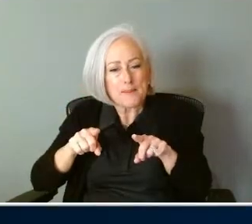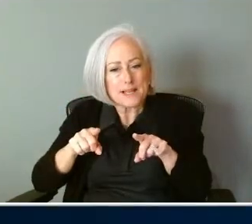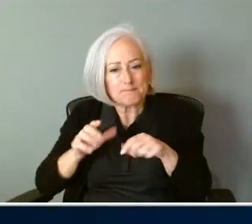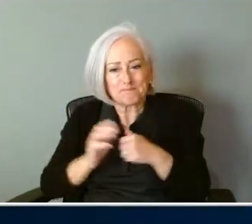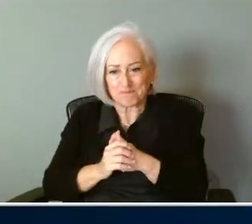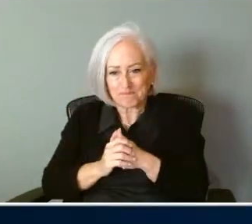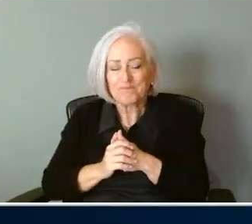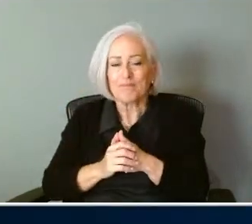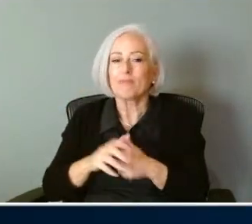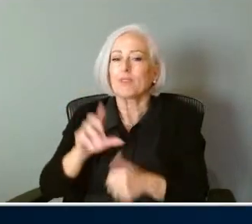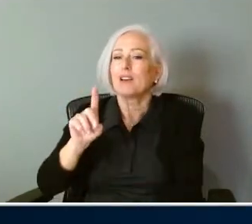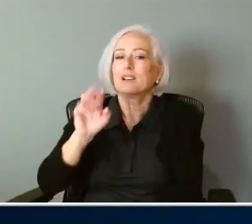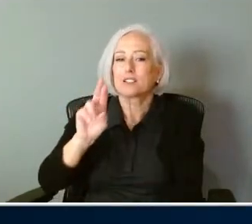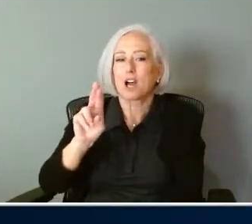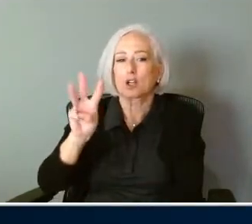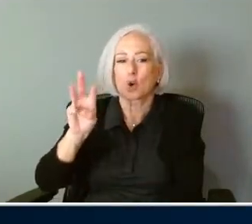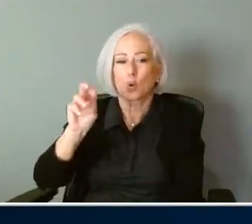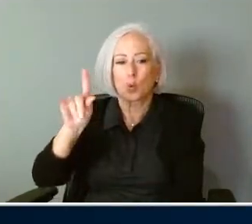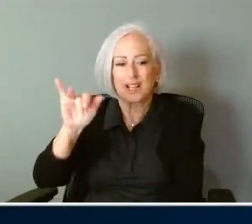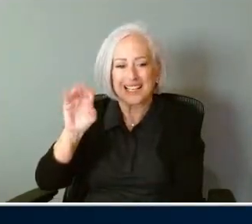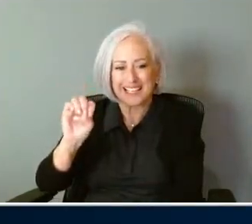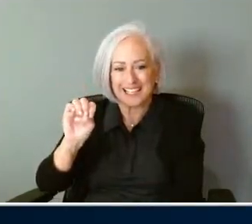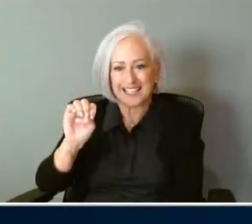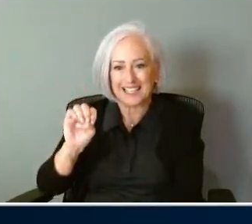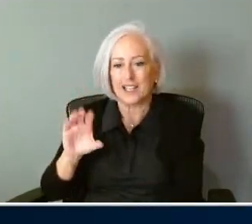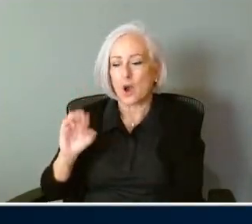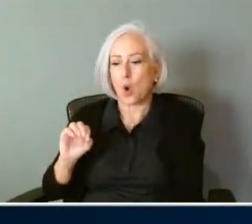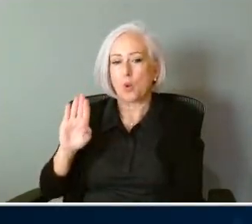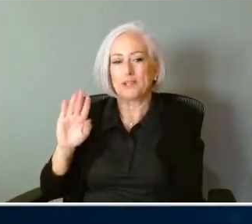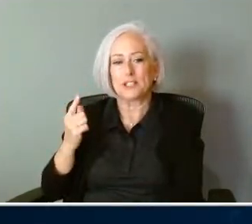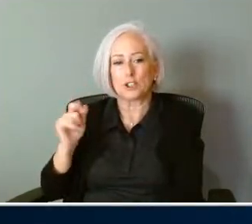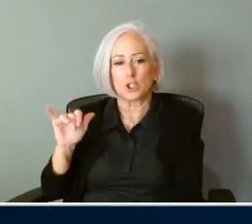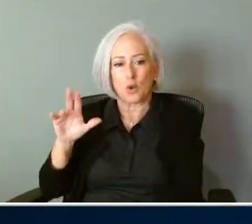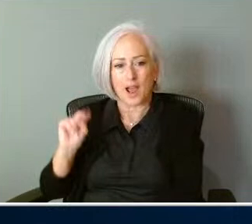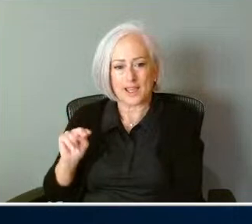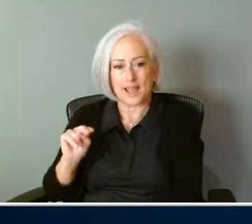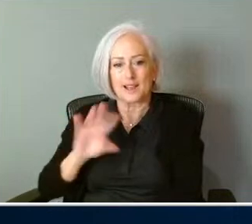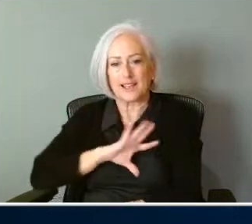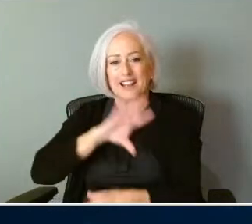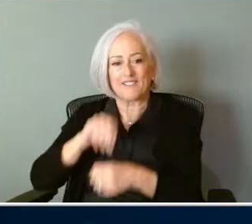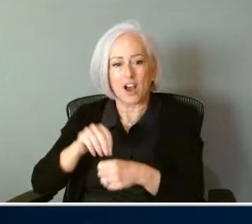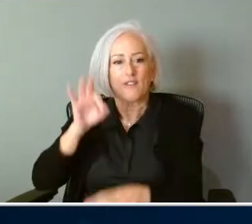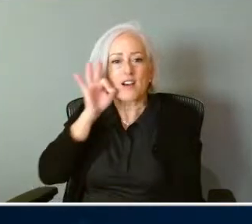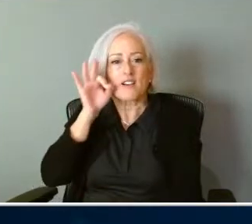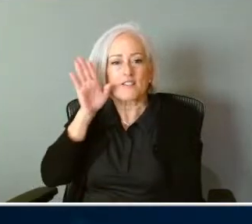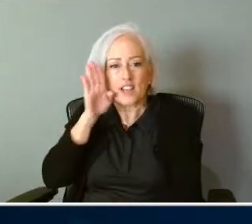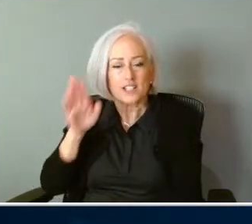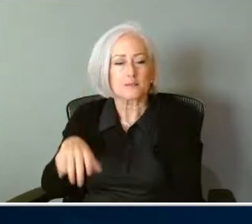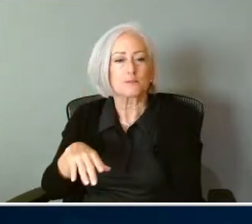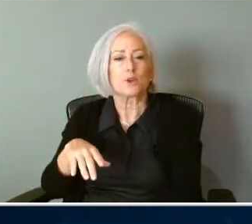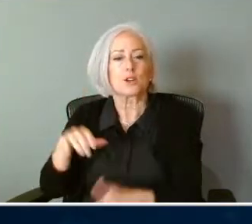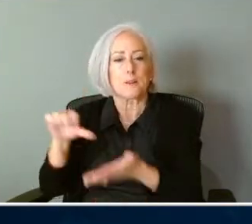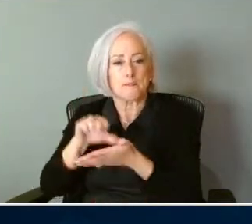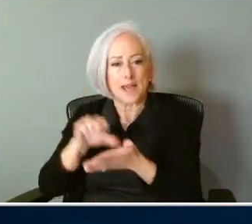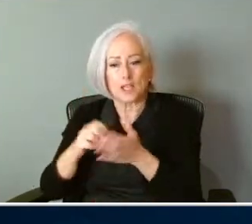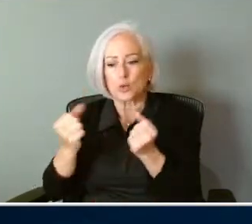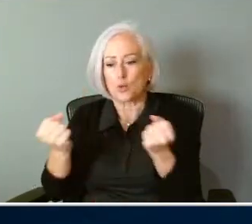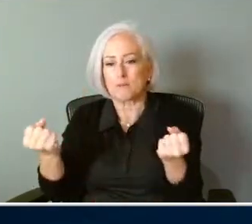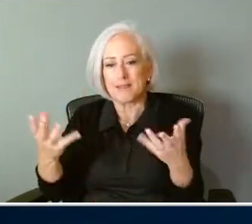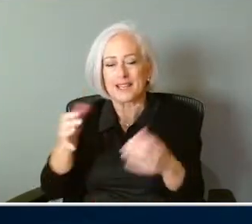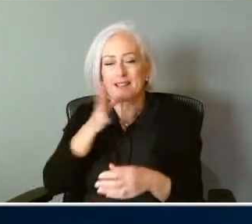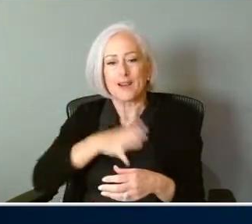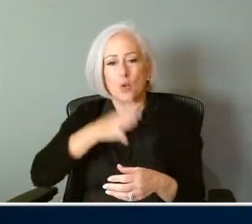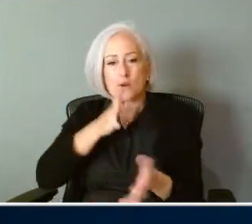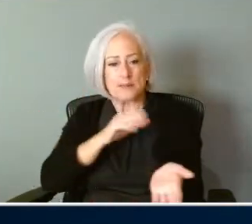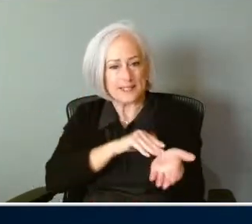Carrie Winnicky, who's the chair of OBGYN, is on a Facebook page with a lot of women physicians around the country, and reached